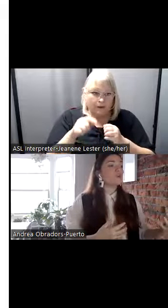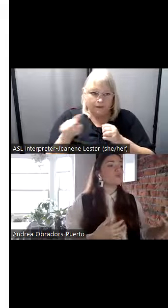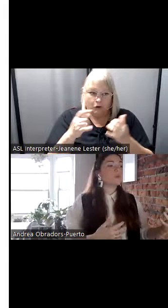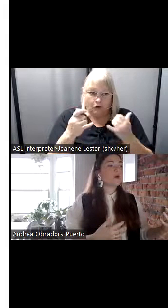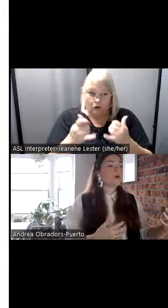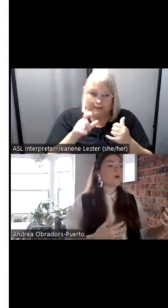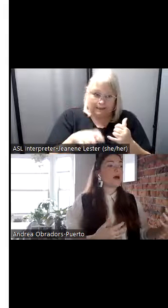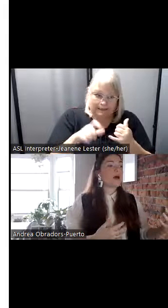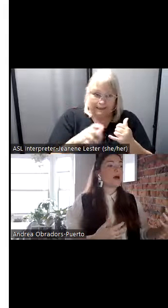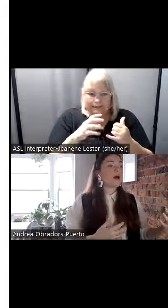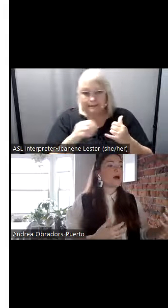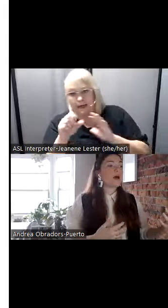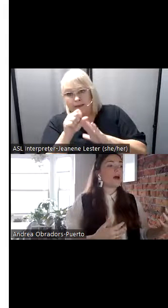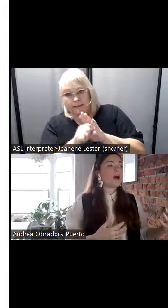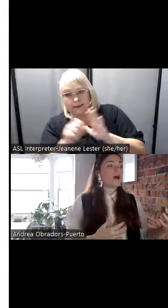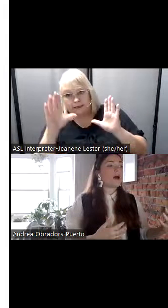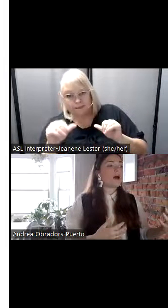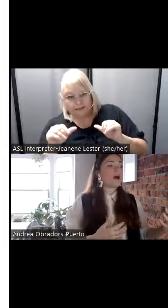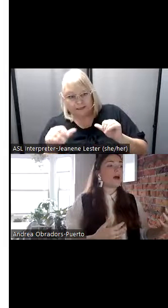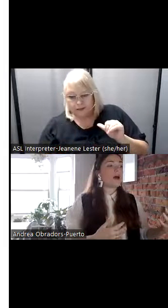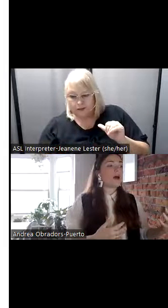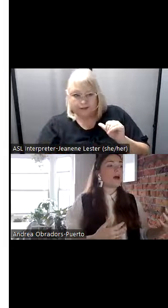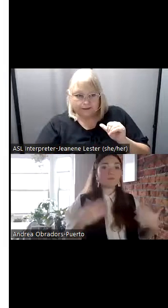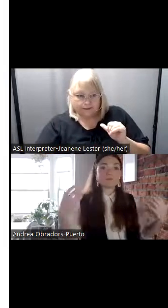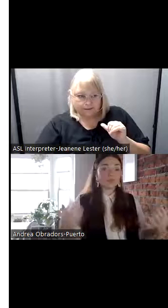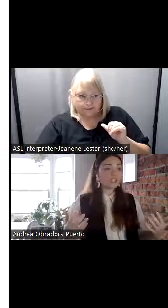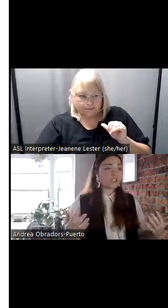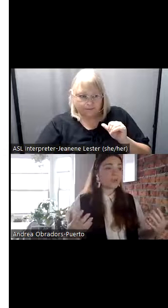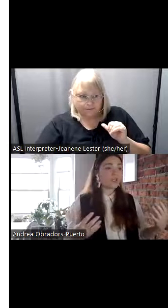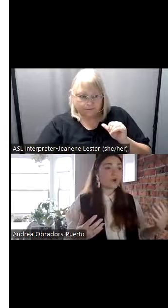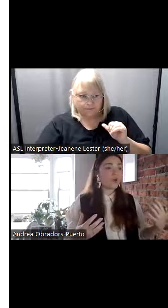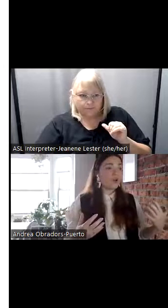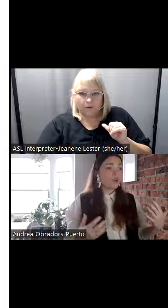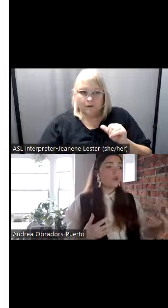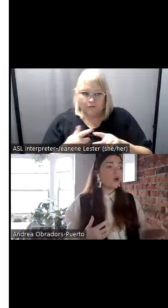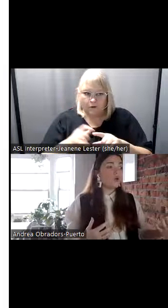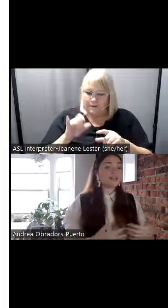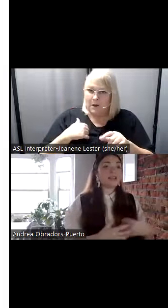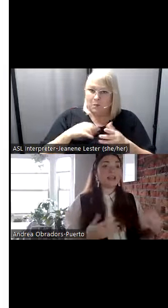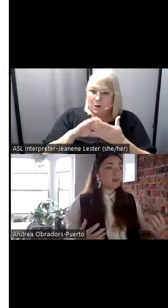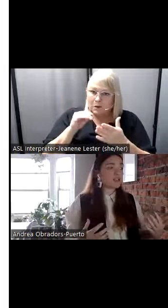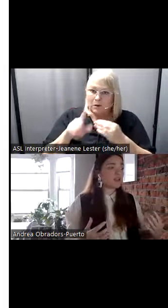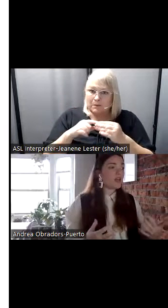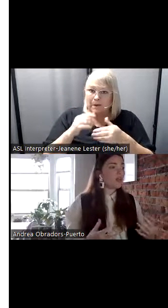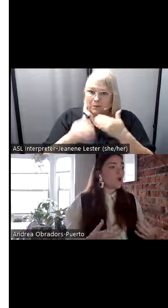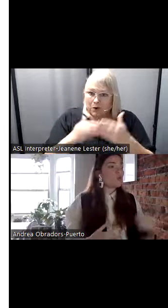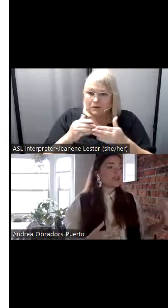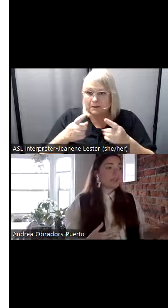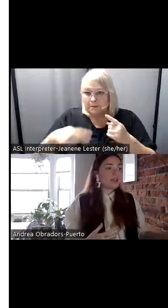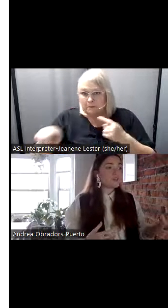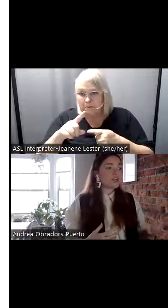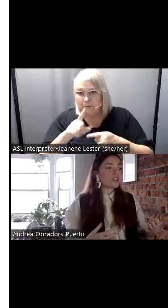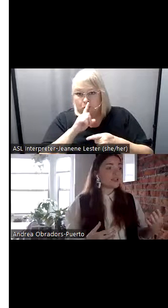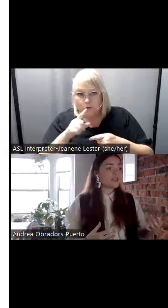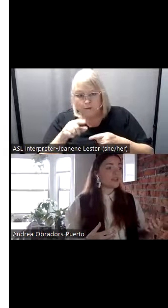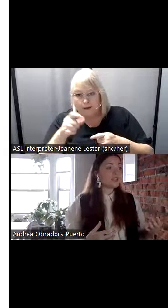we'll learn more about the co-creation process, so our participants know the goals and the dynamics of it. We share past